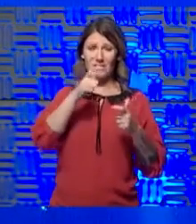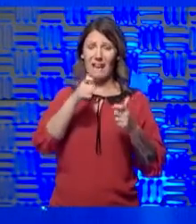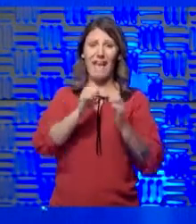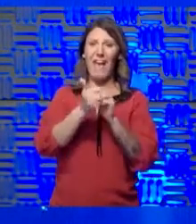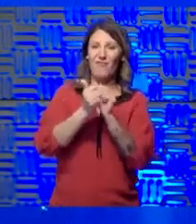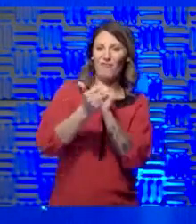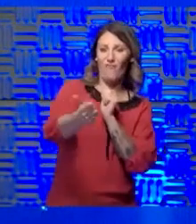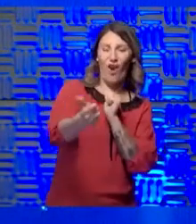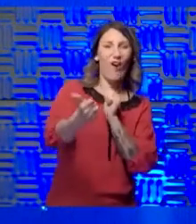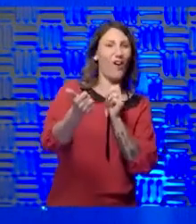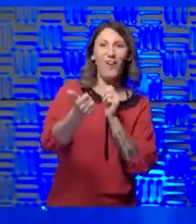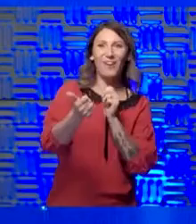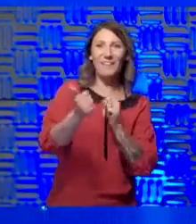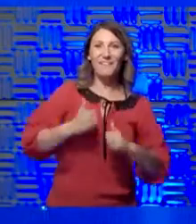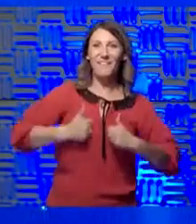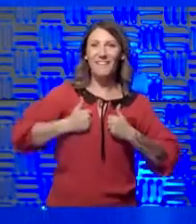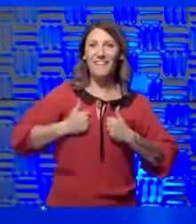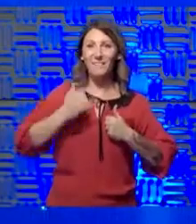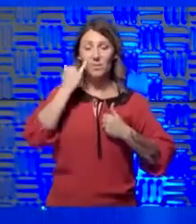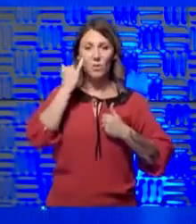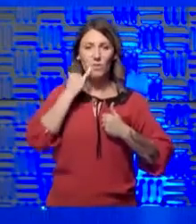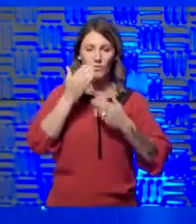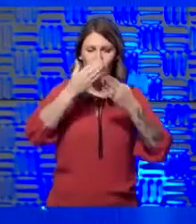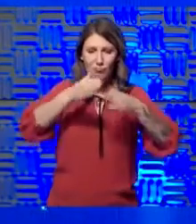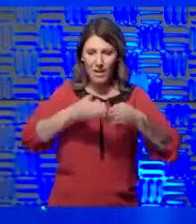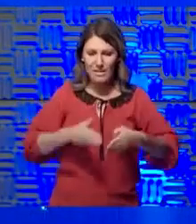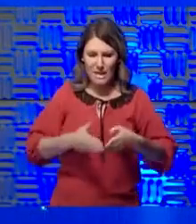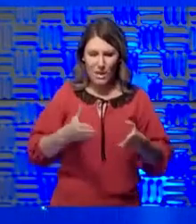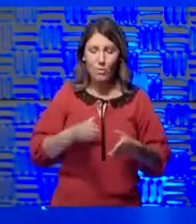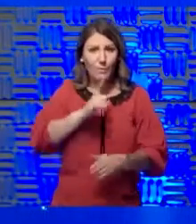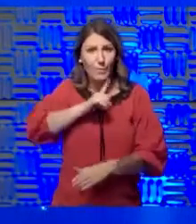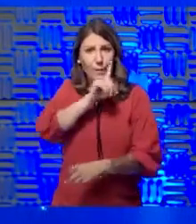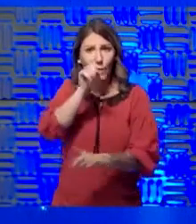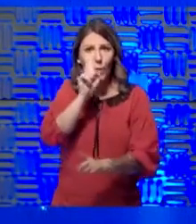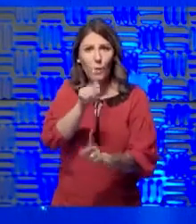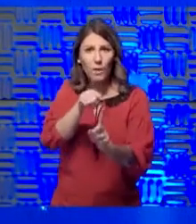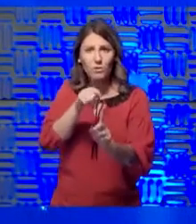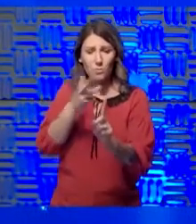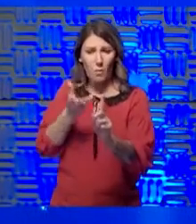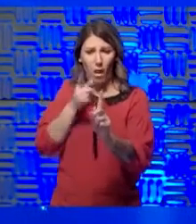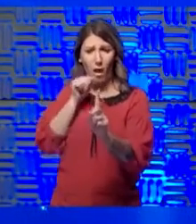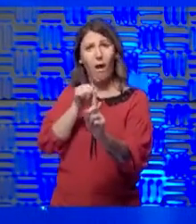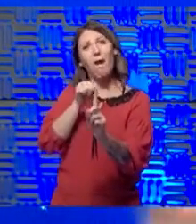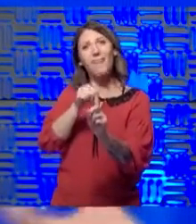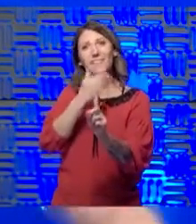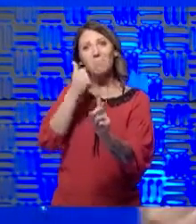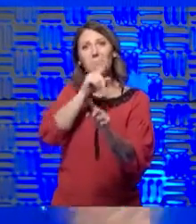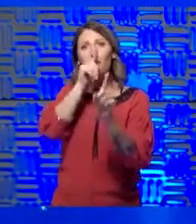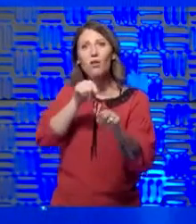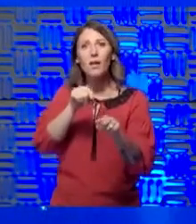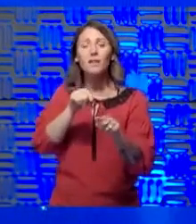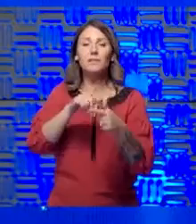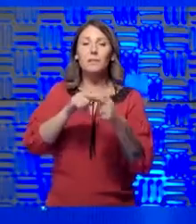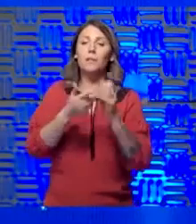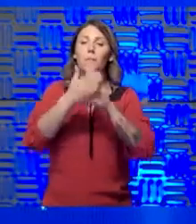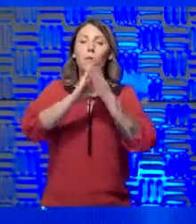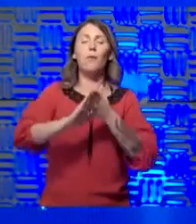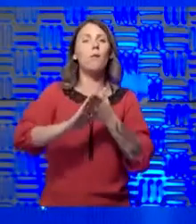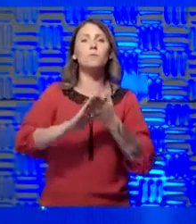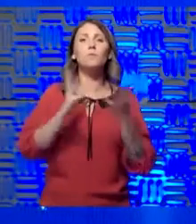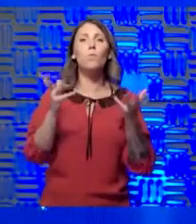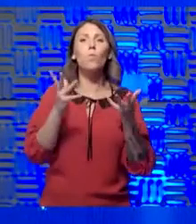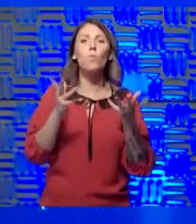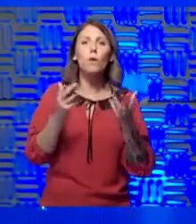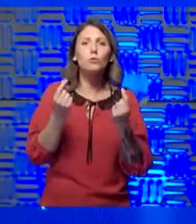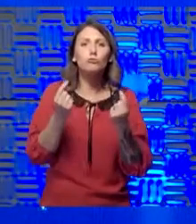are. And so I think if you break it down into what the real question is, then I think you'd get a better answer. And I think at that point it becomes, what can you do